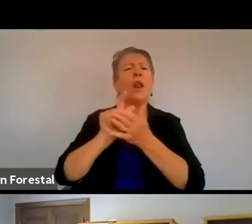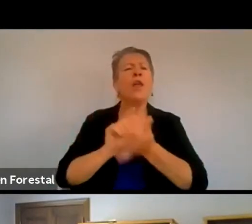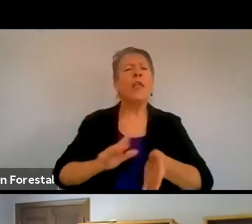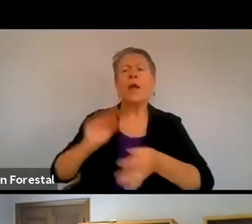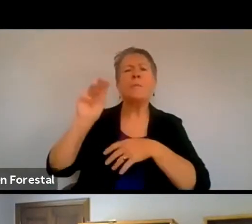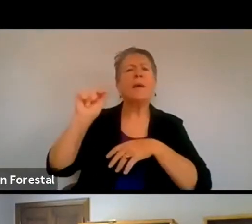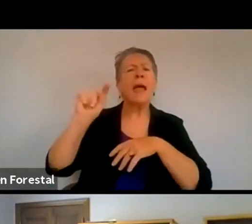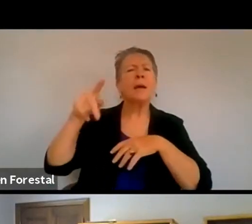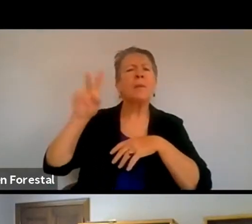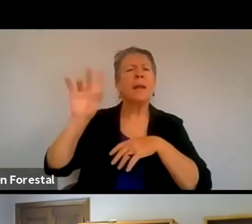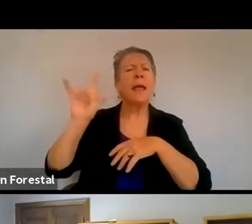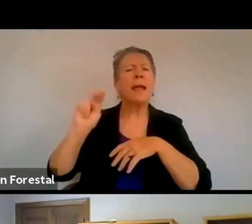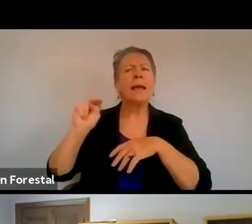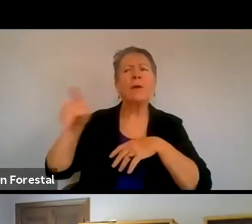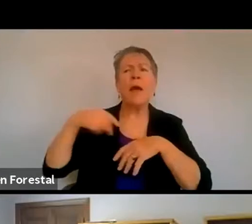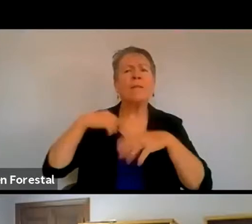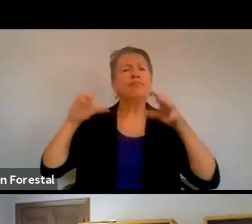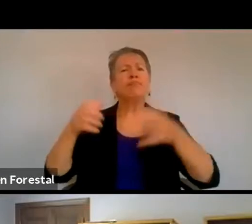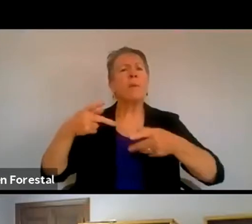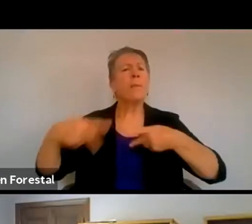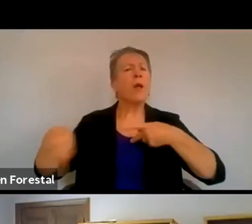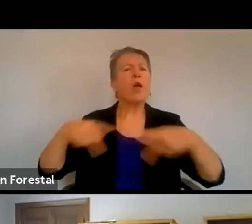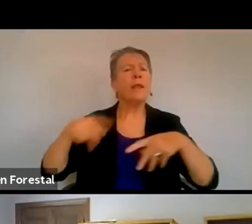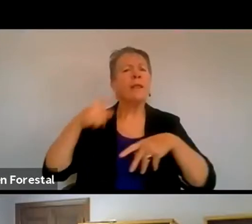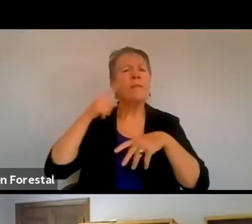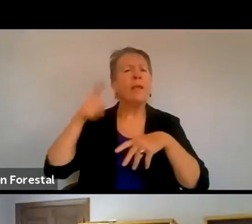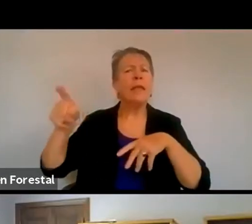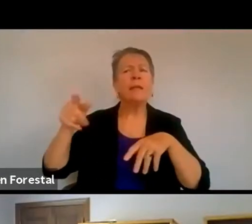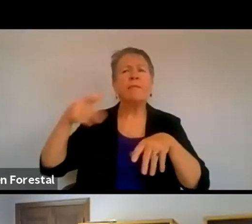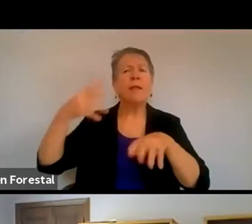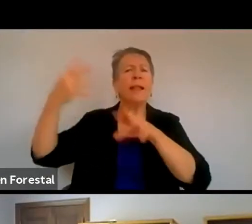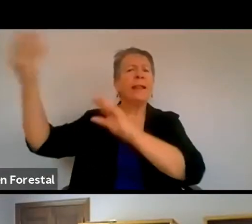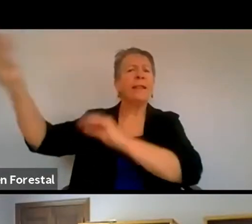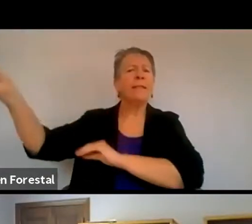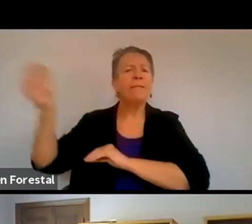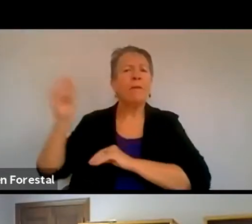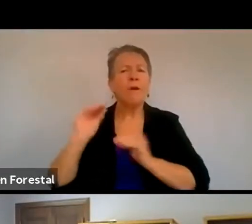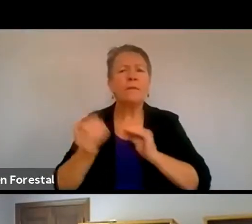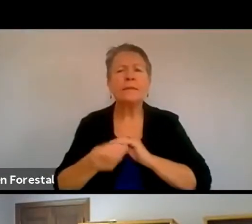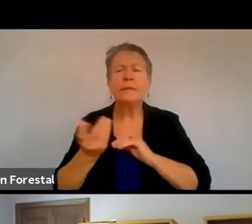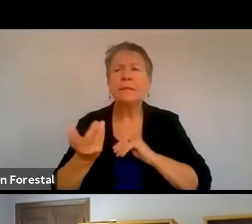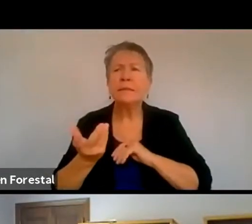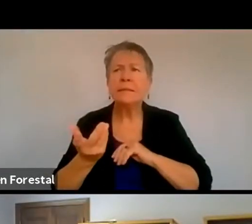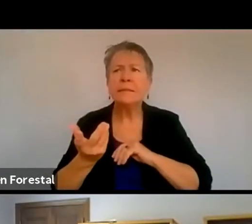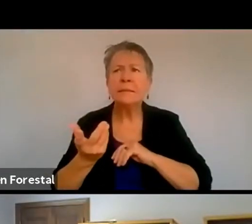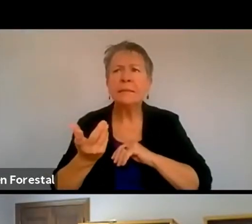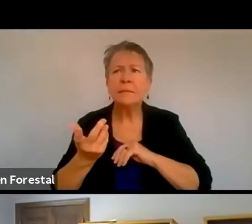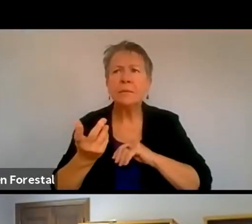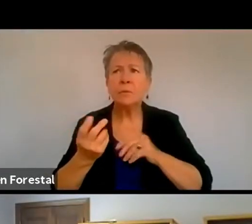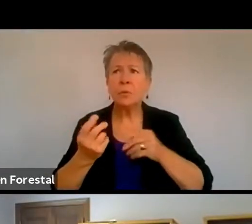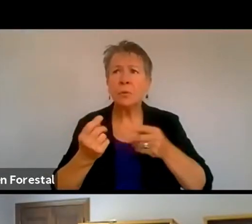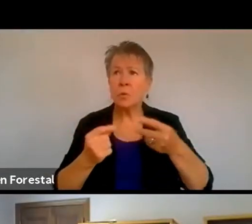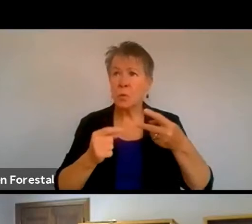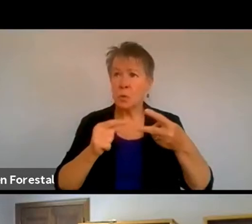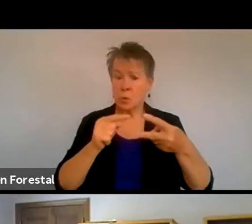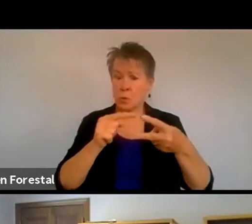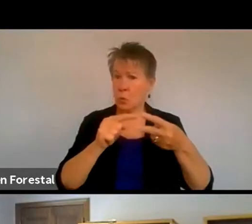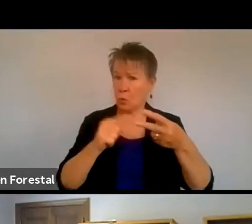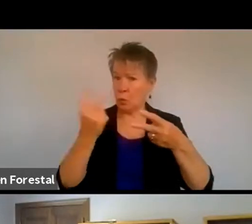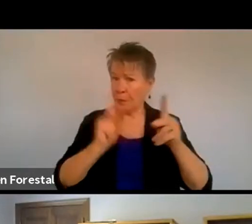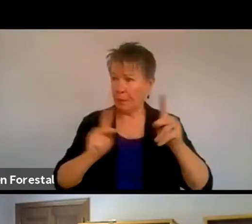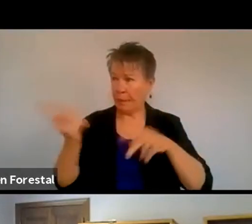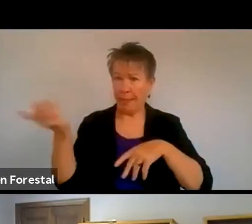know how many people were there? Busy. And were social distancing guidelines adhered to? What?